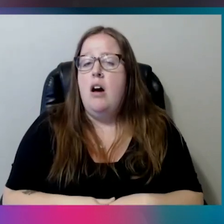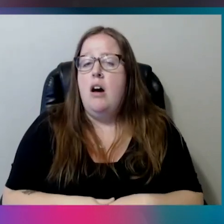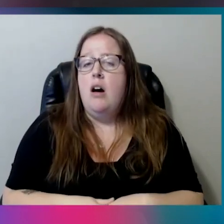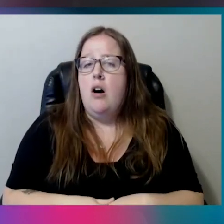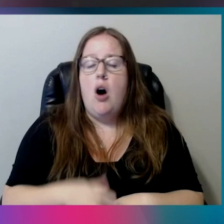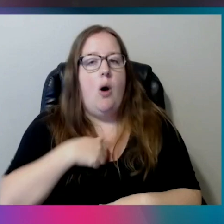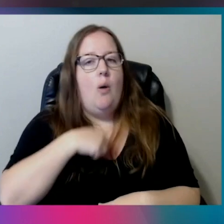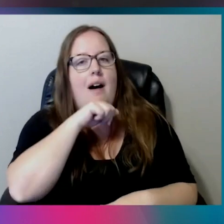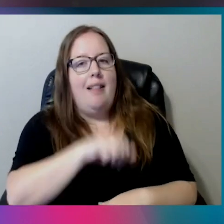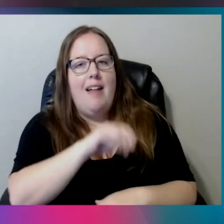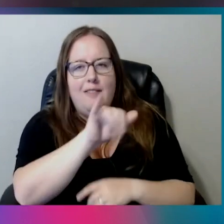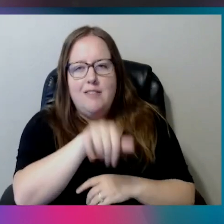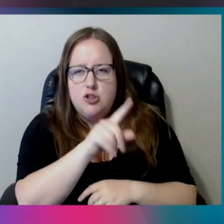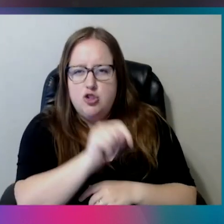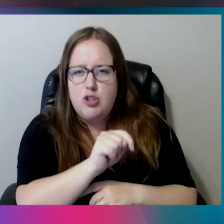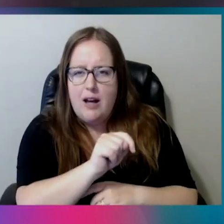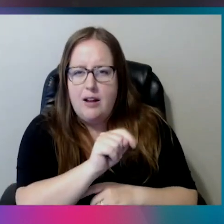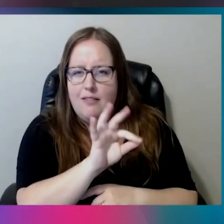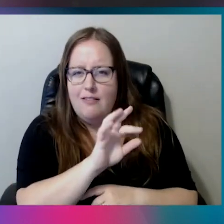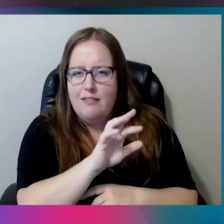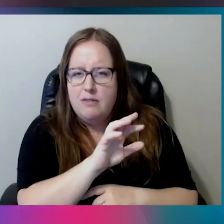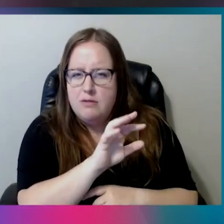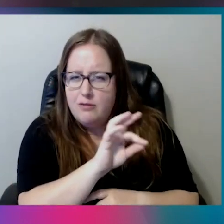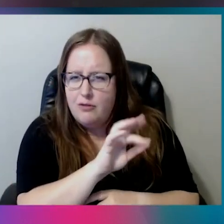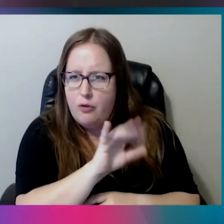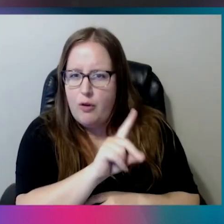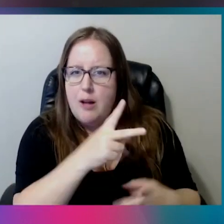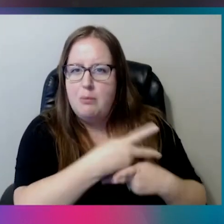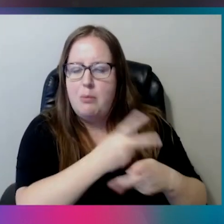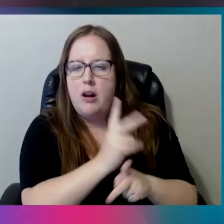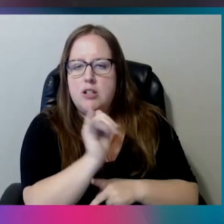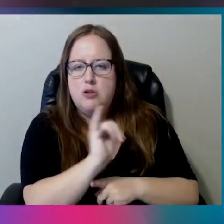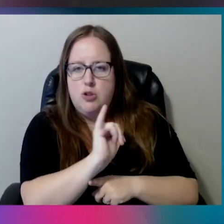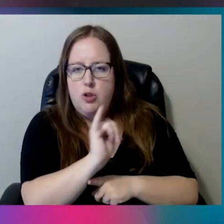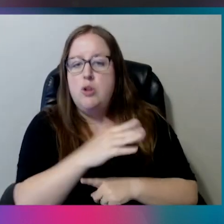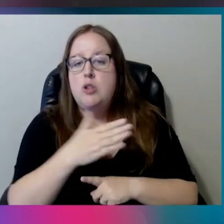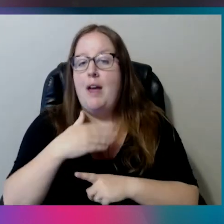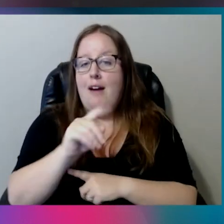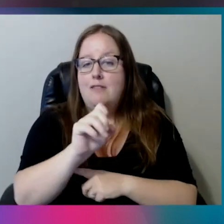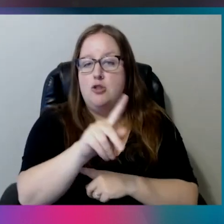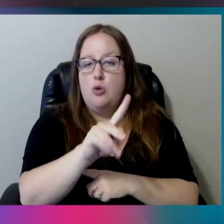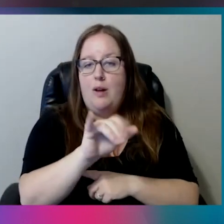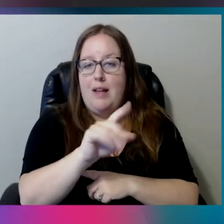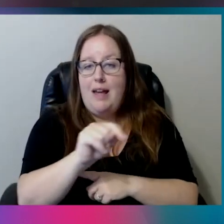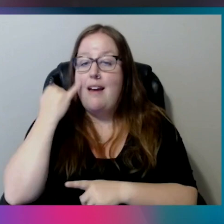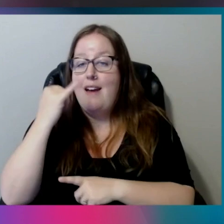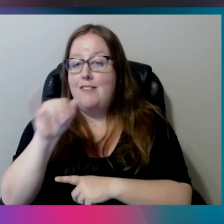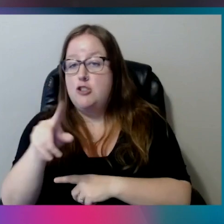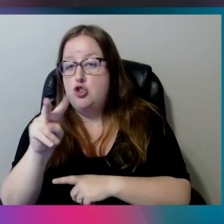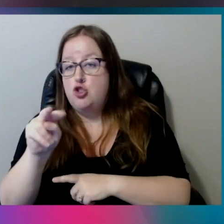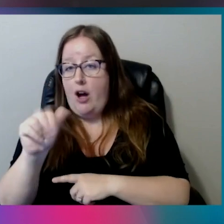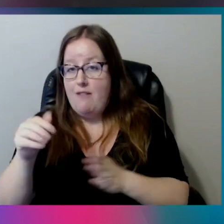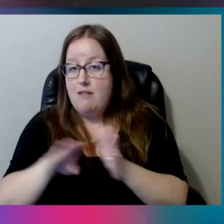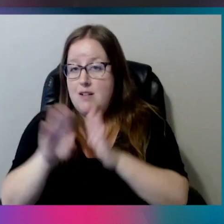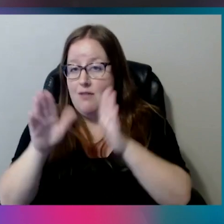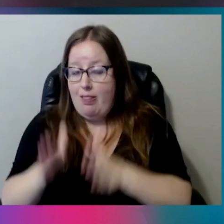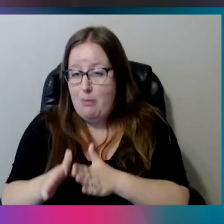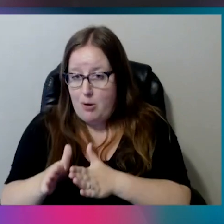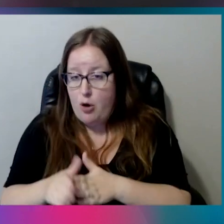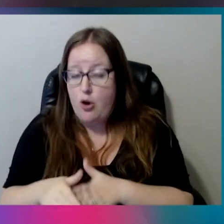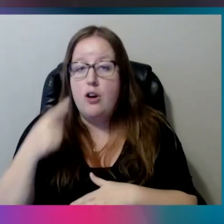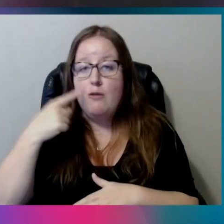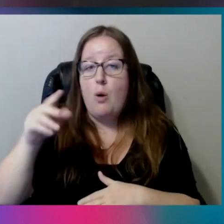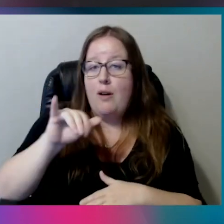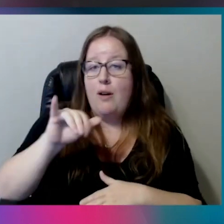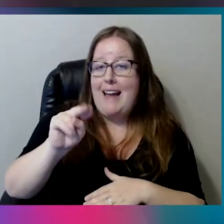JetBrains products too. They are phenomenal. Right? So we have toolkits for, if you're a Java developer, we have toolkits for the IntelliJ